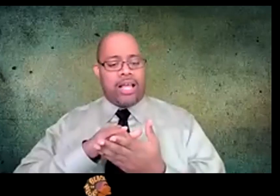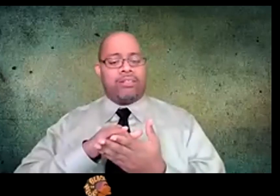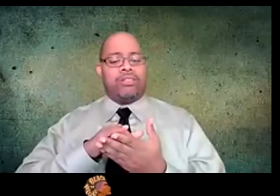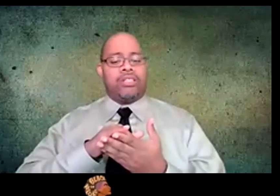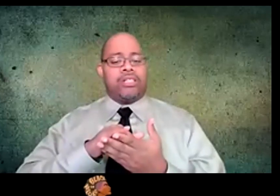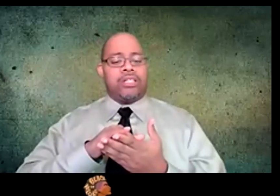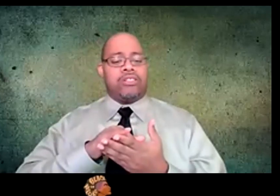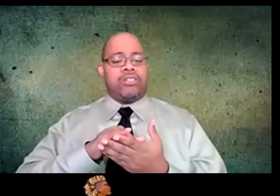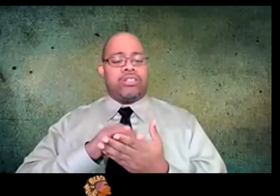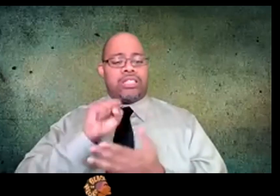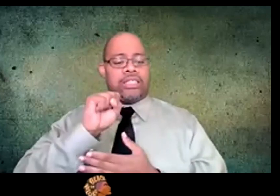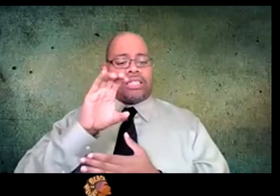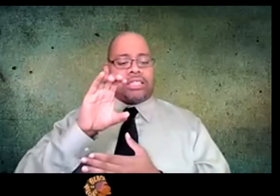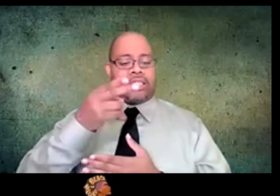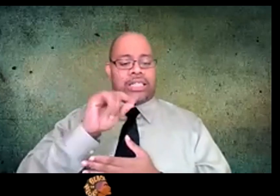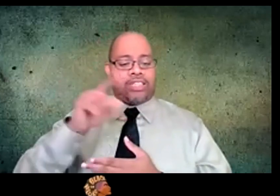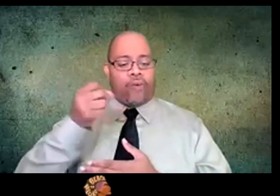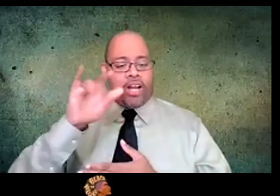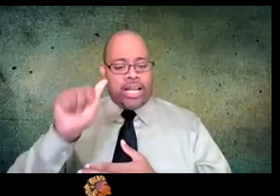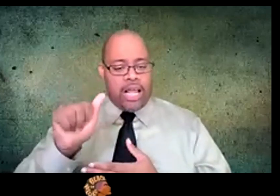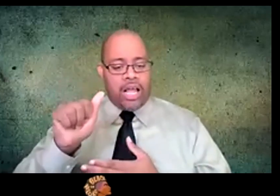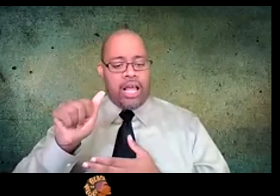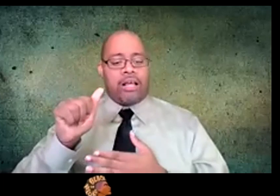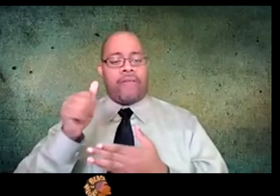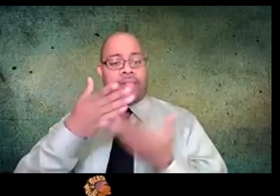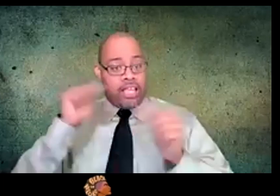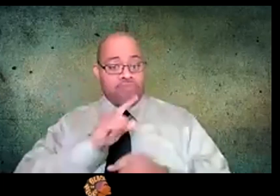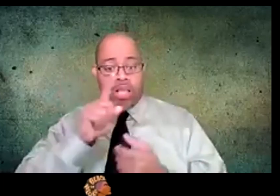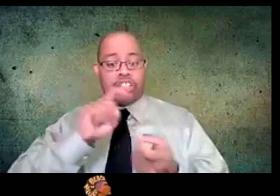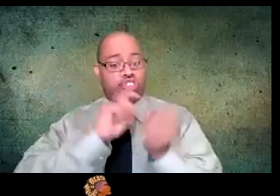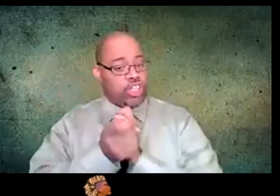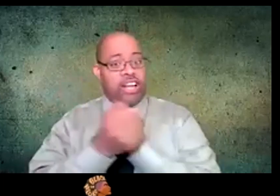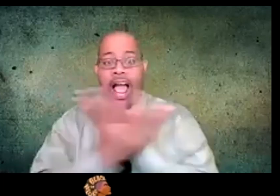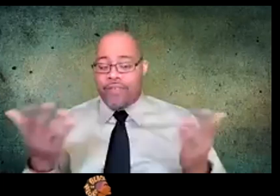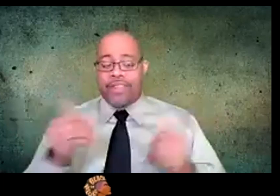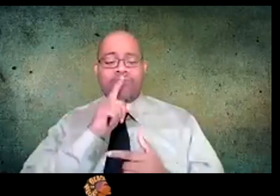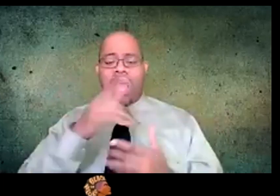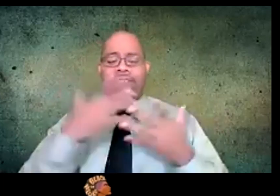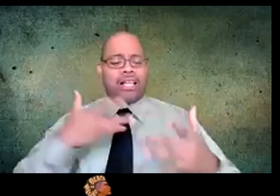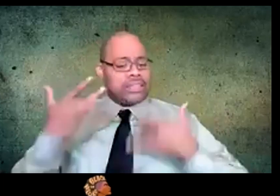game changer. So there's a lot of activity, a lot of excitement, and